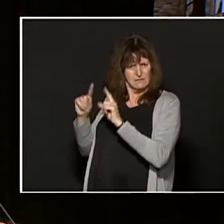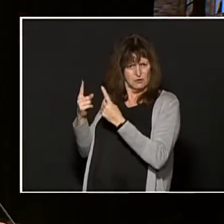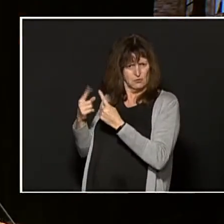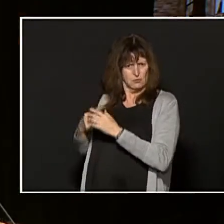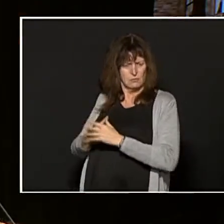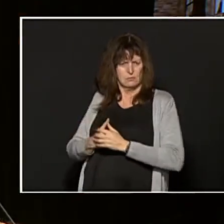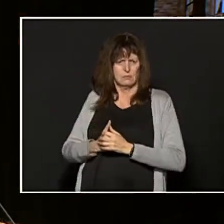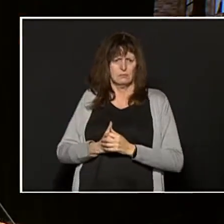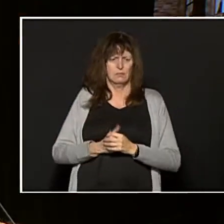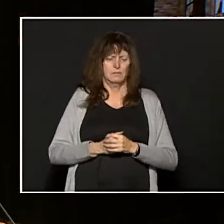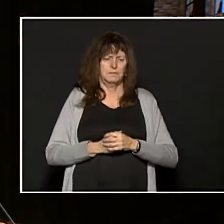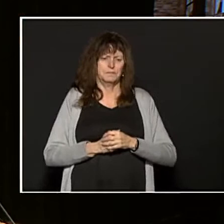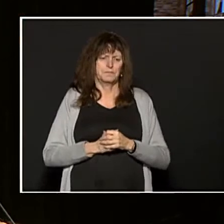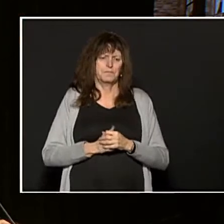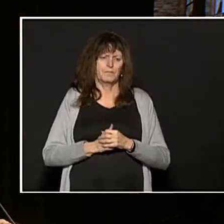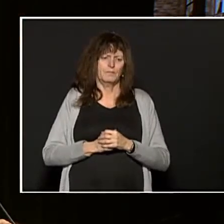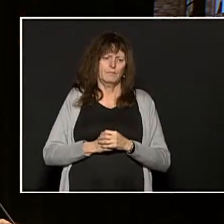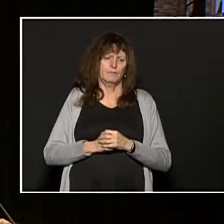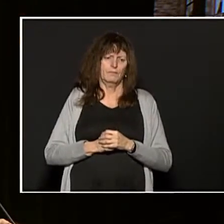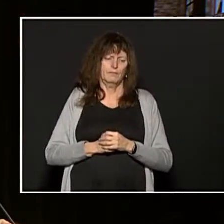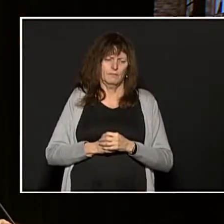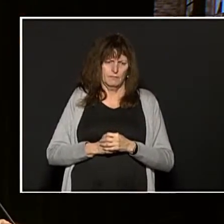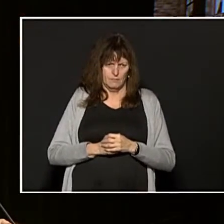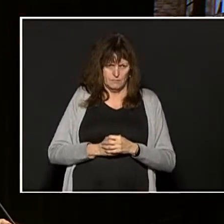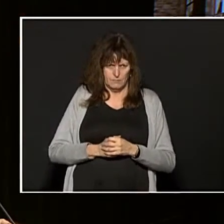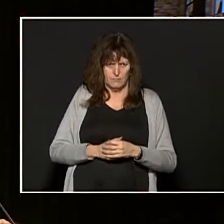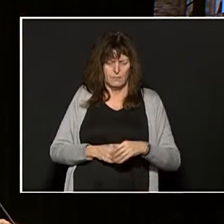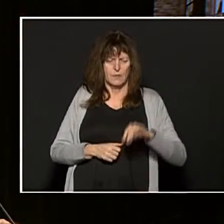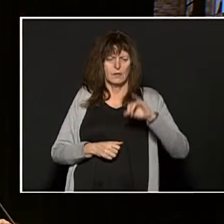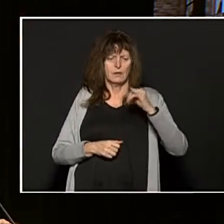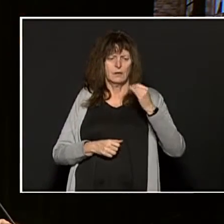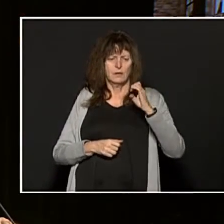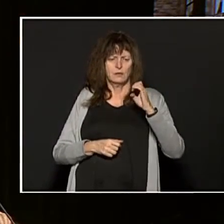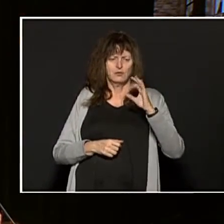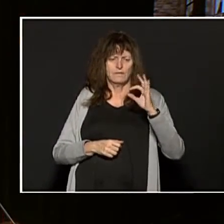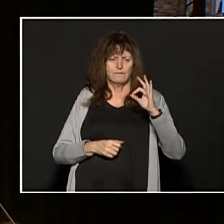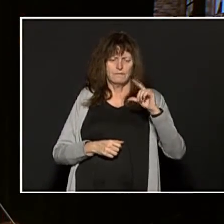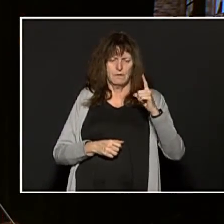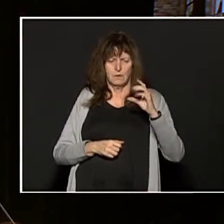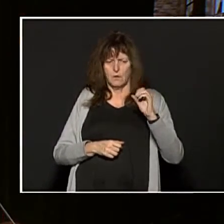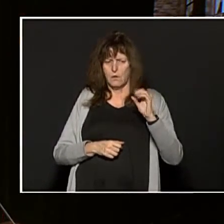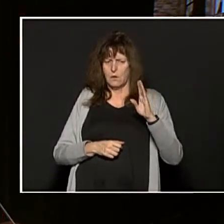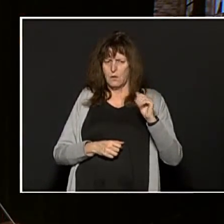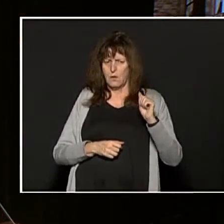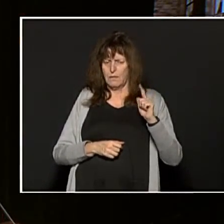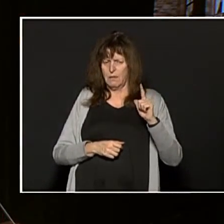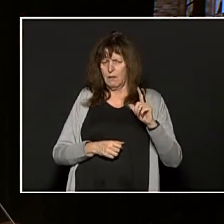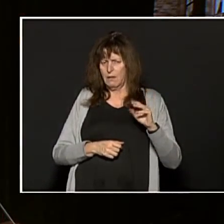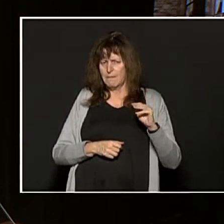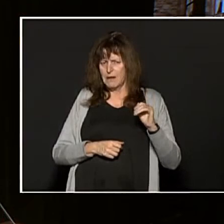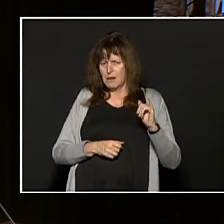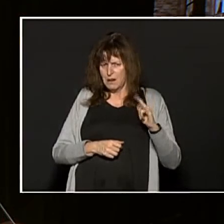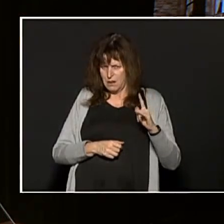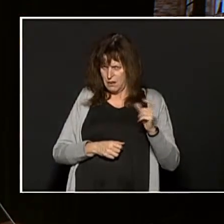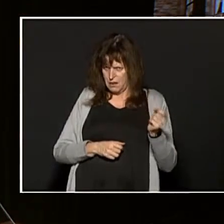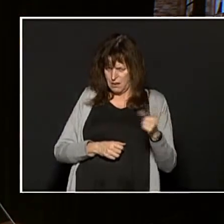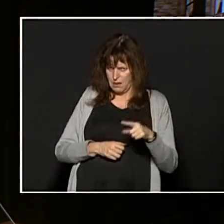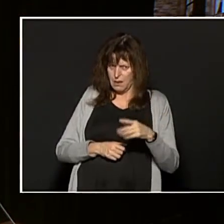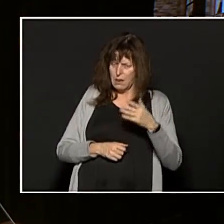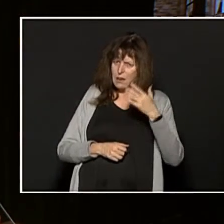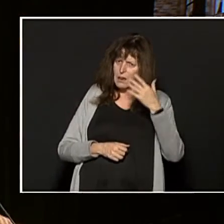Next question comes from Jeff Gray from the Globe and Mail. Jeff, please go ahead. Oh, hi. Thanks, Ed. Just picking up on